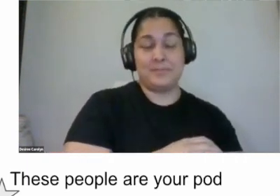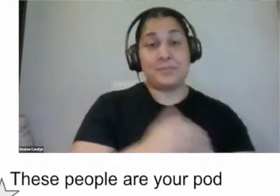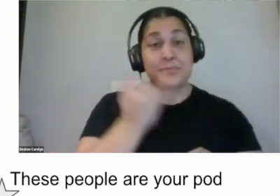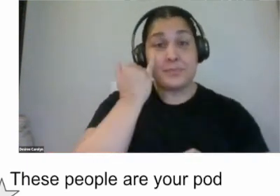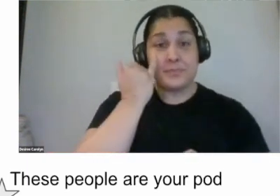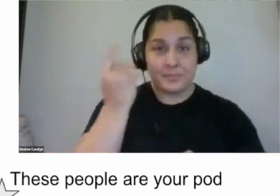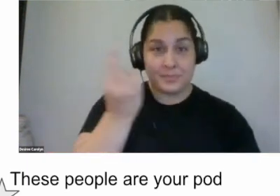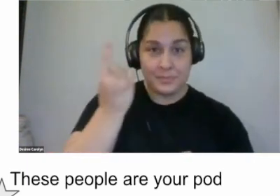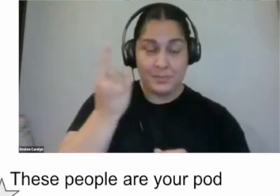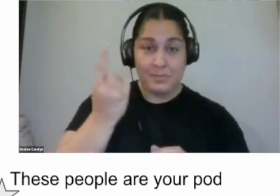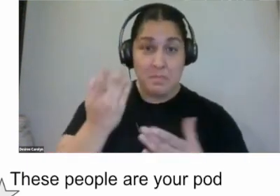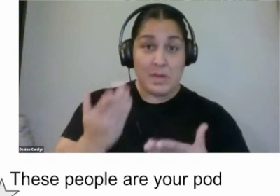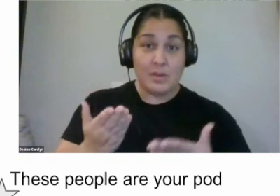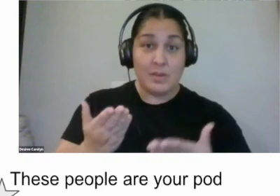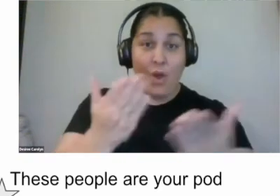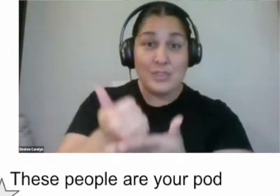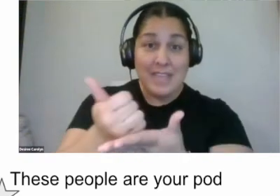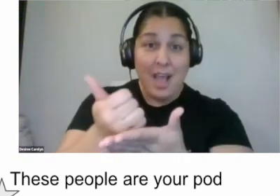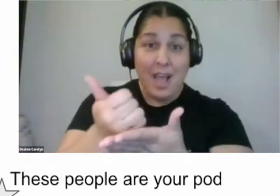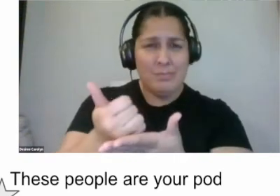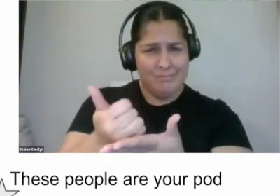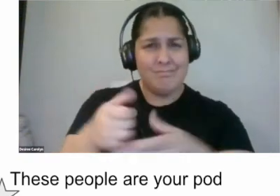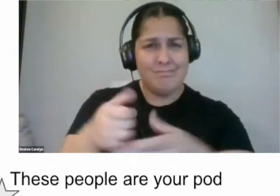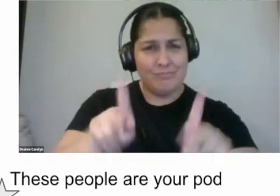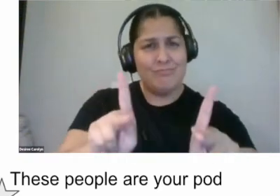help and offers help, let them, if they